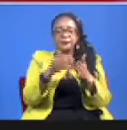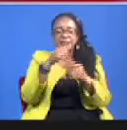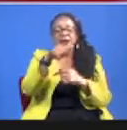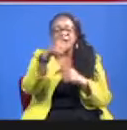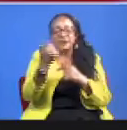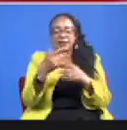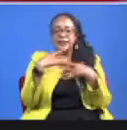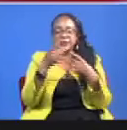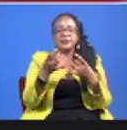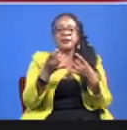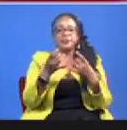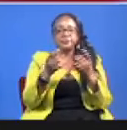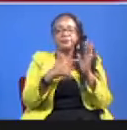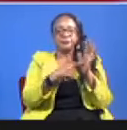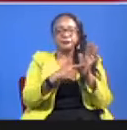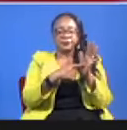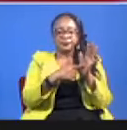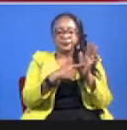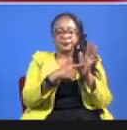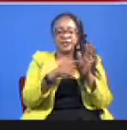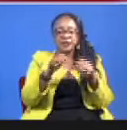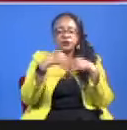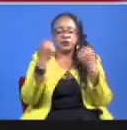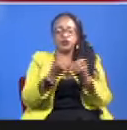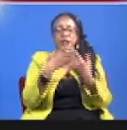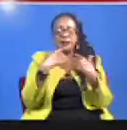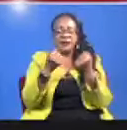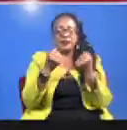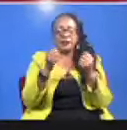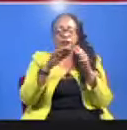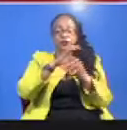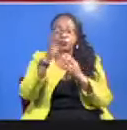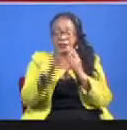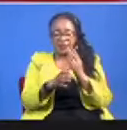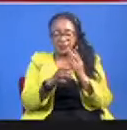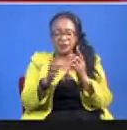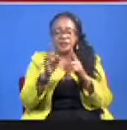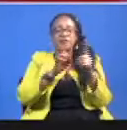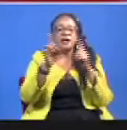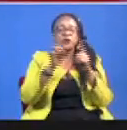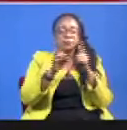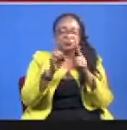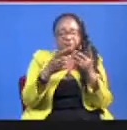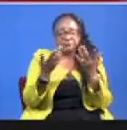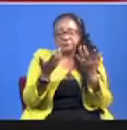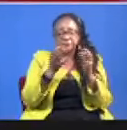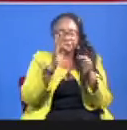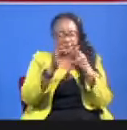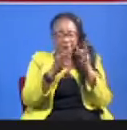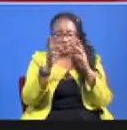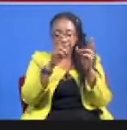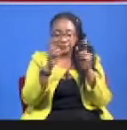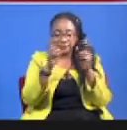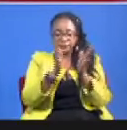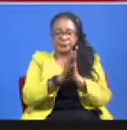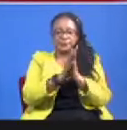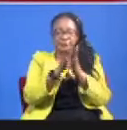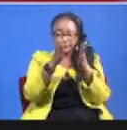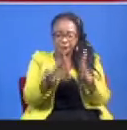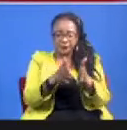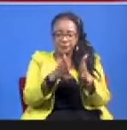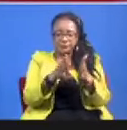other interests, for example, in the social health insurance fund and in Safaricom. So if the issue is with the